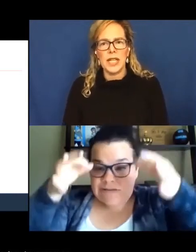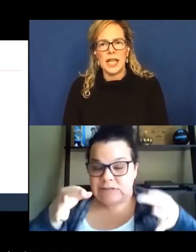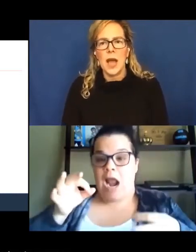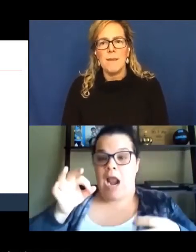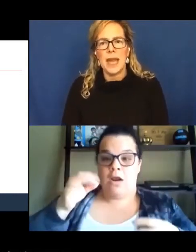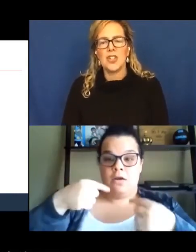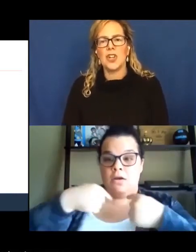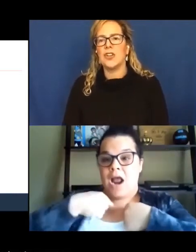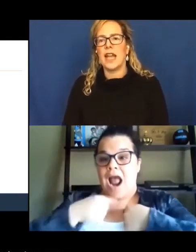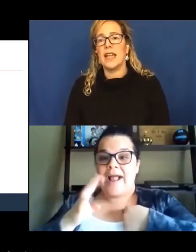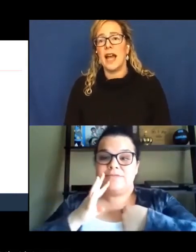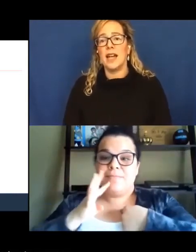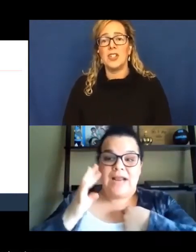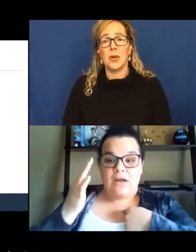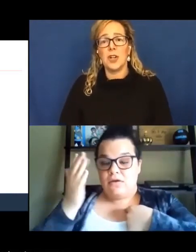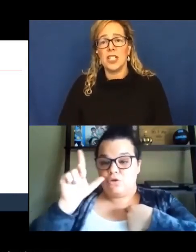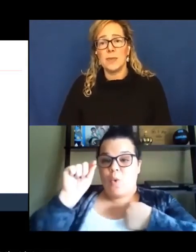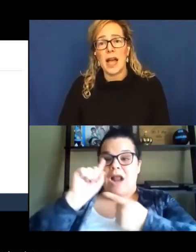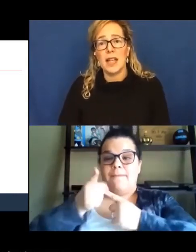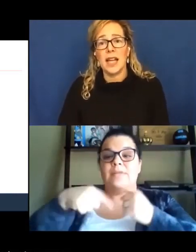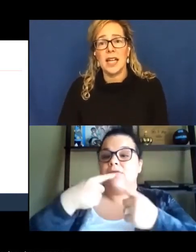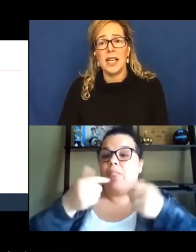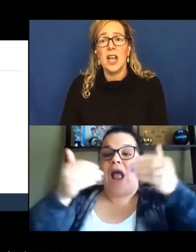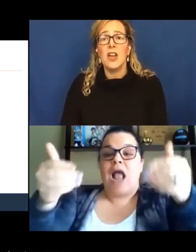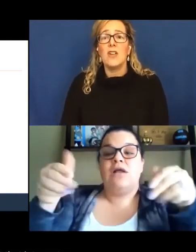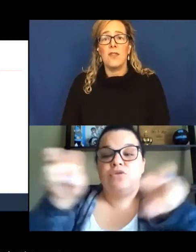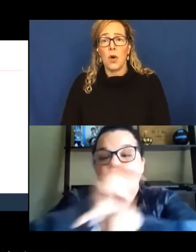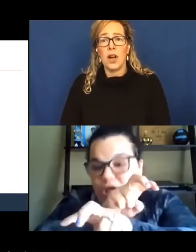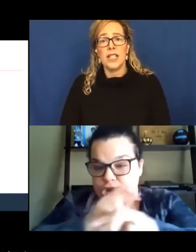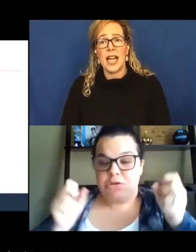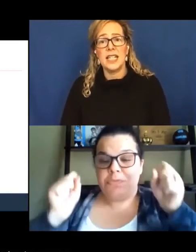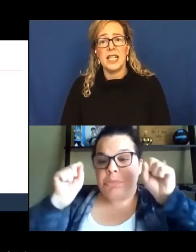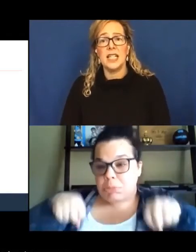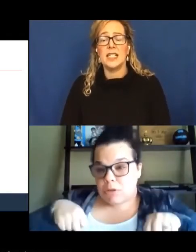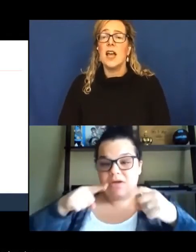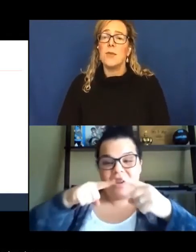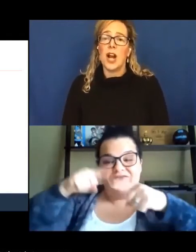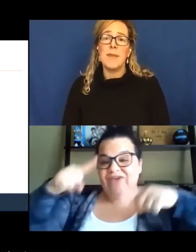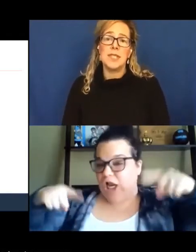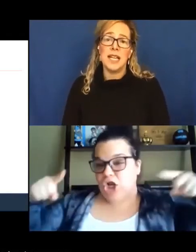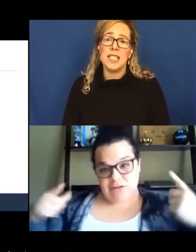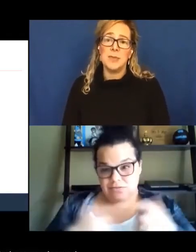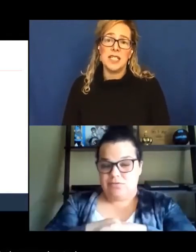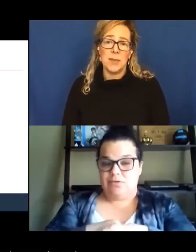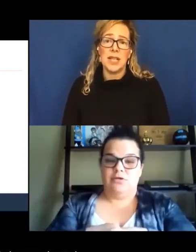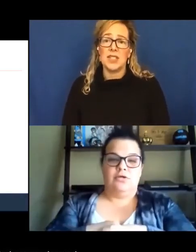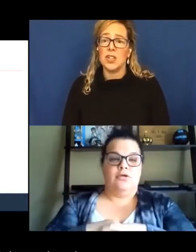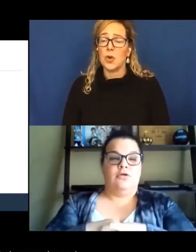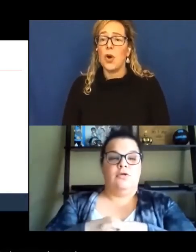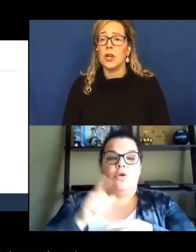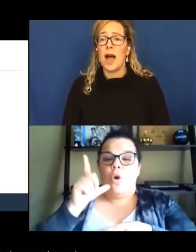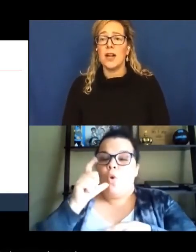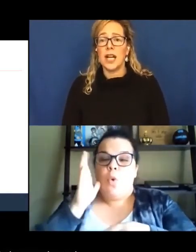to really make sure that that interpreter is spotlighted for attendees, perhaps that needs to be something